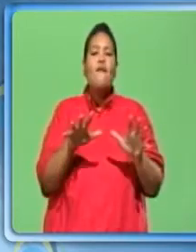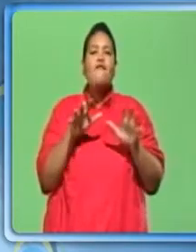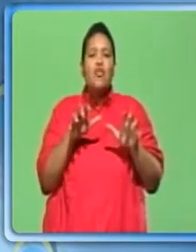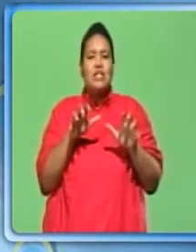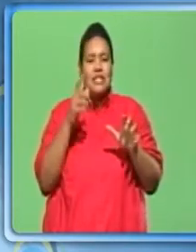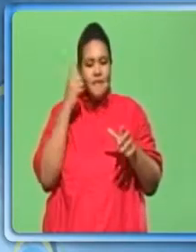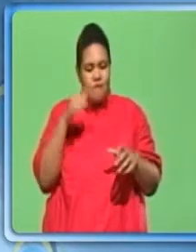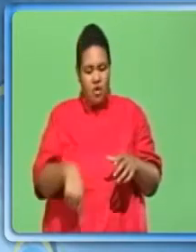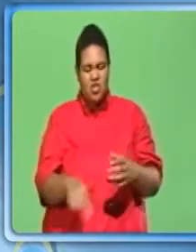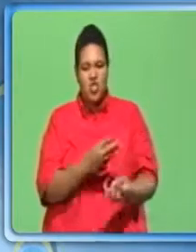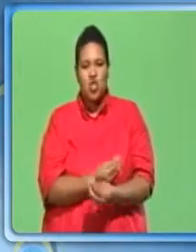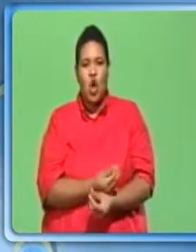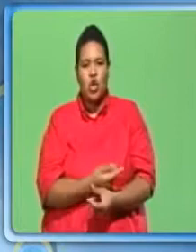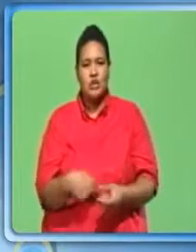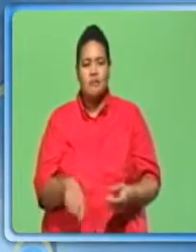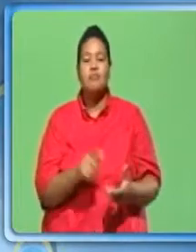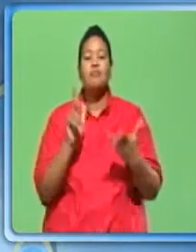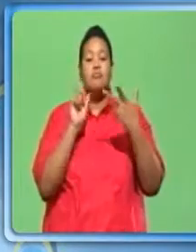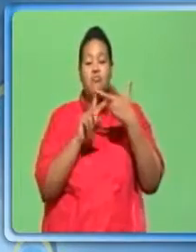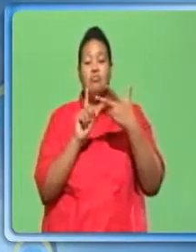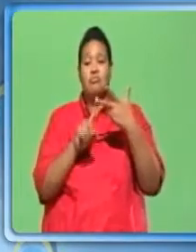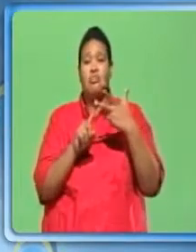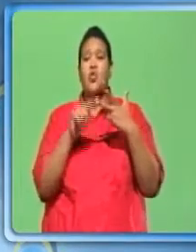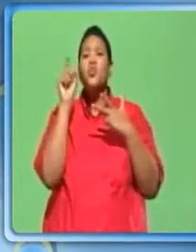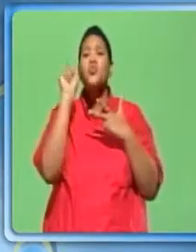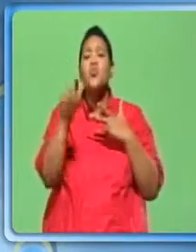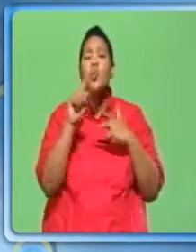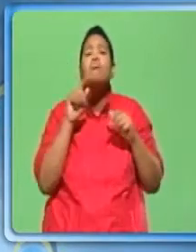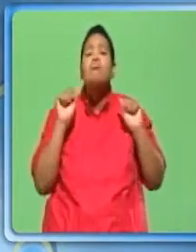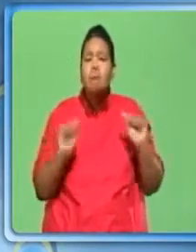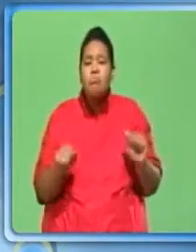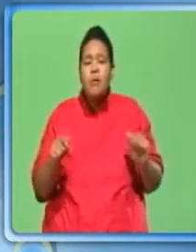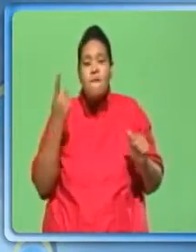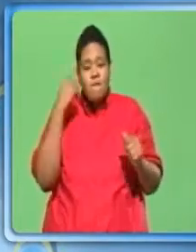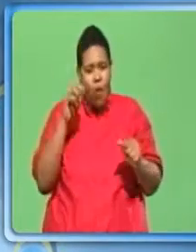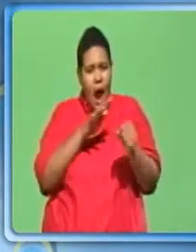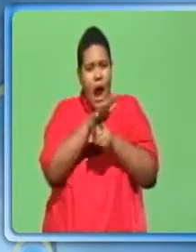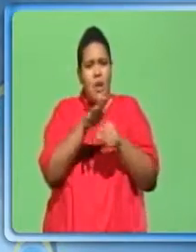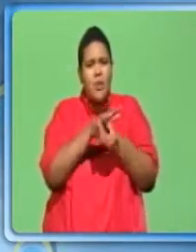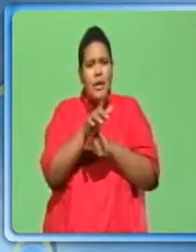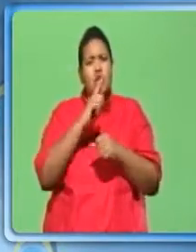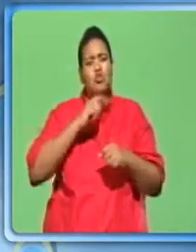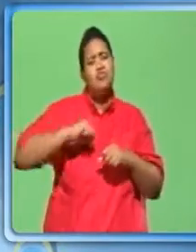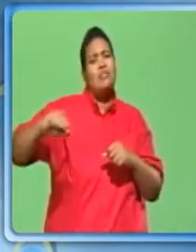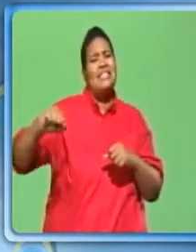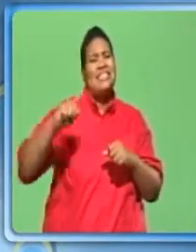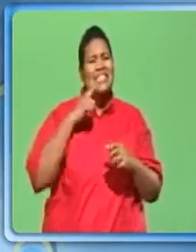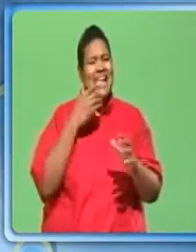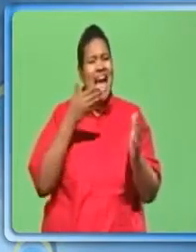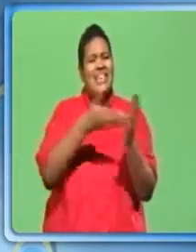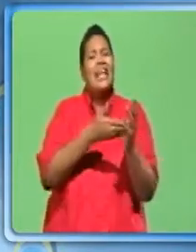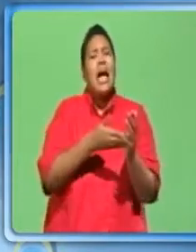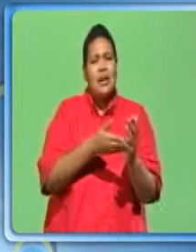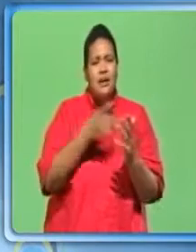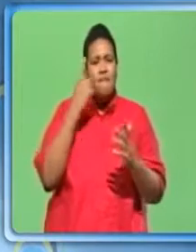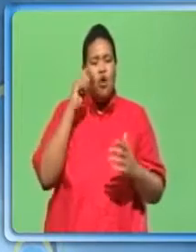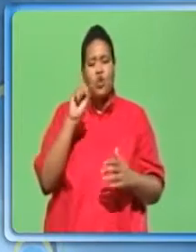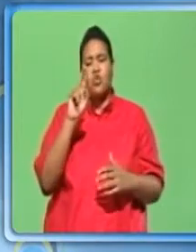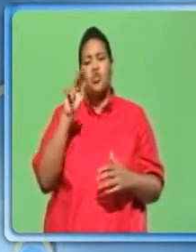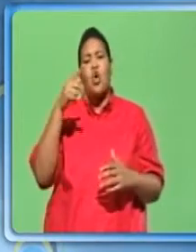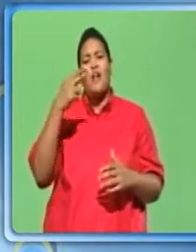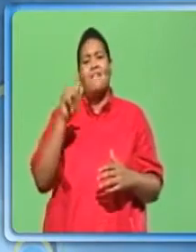the subsoil. 3. It should be capable of adequately resisting attack by sulfate or